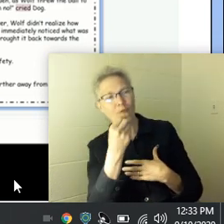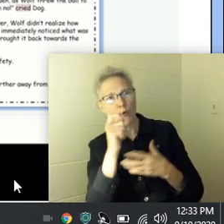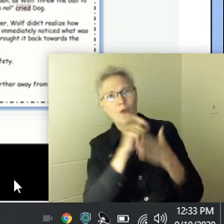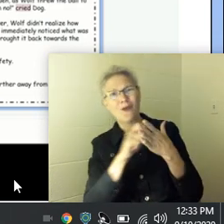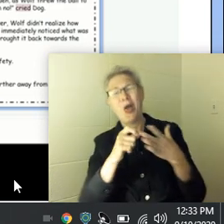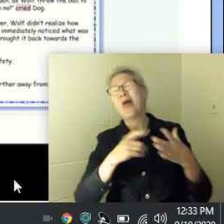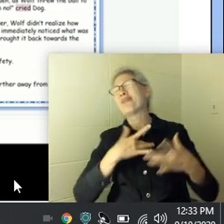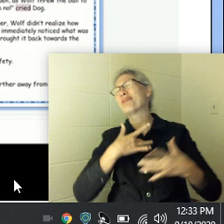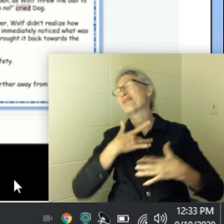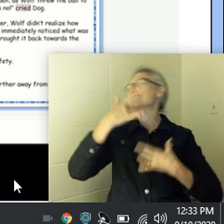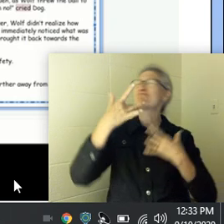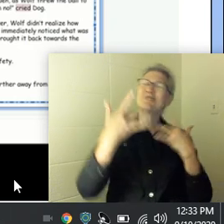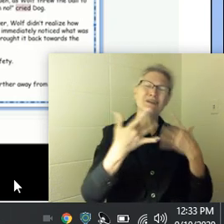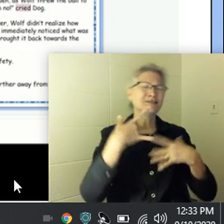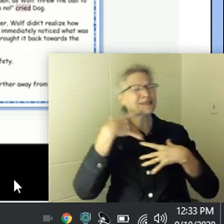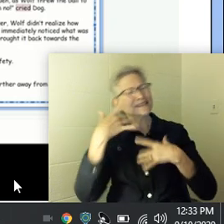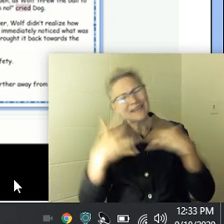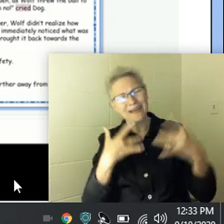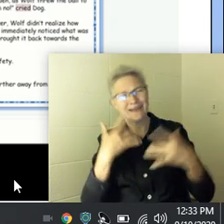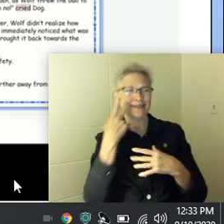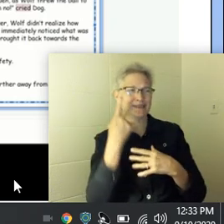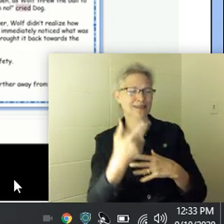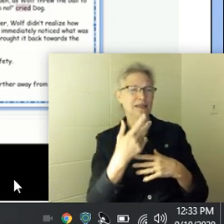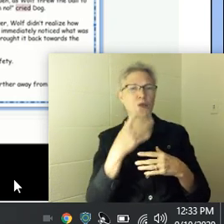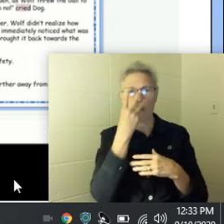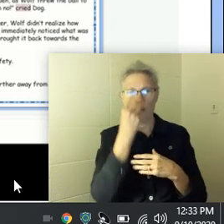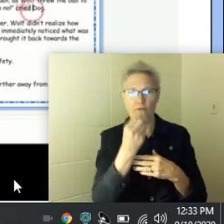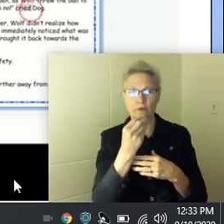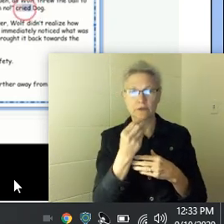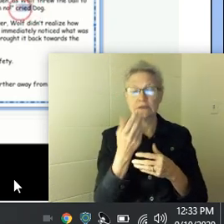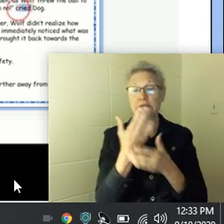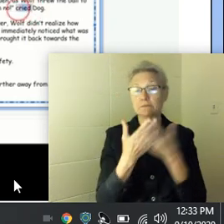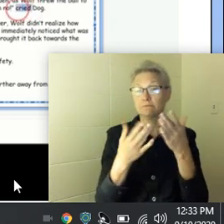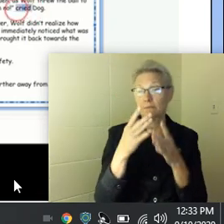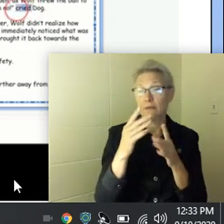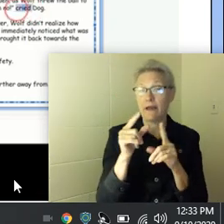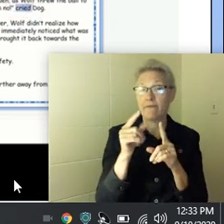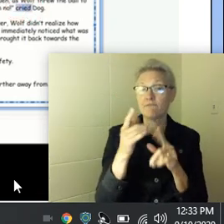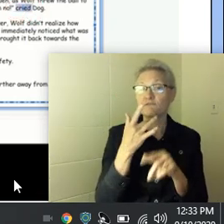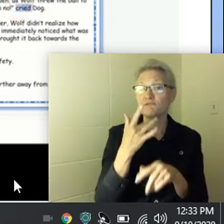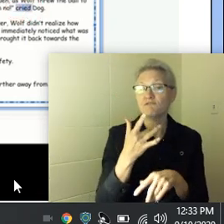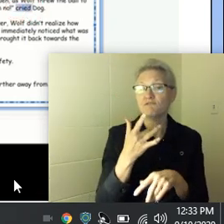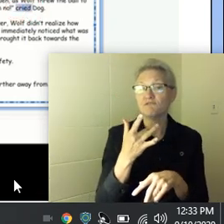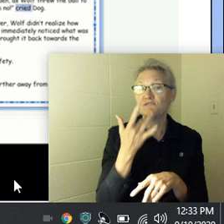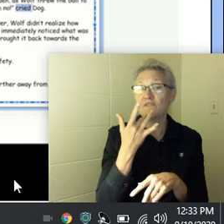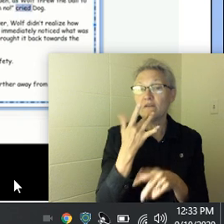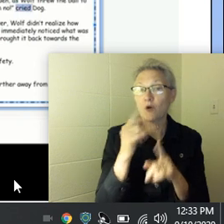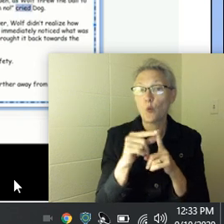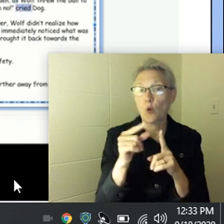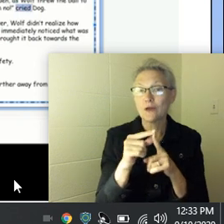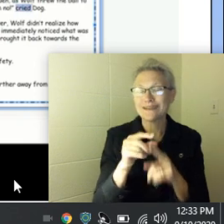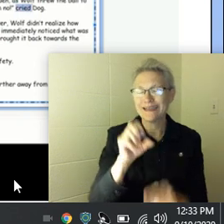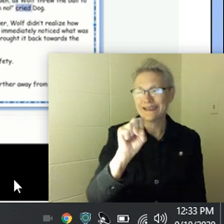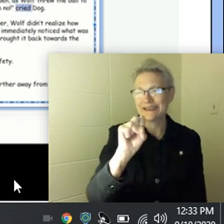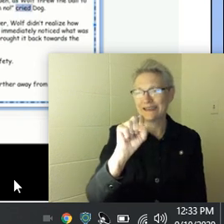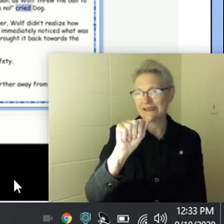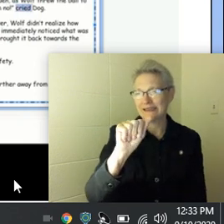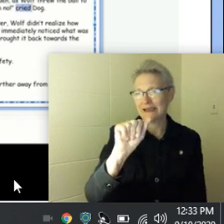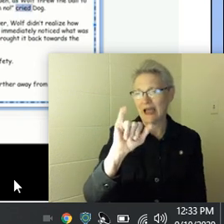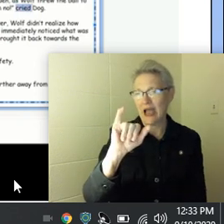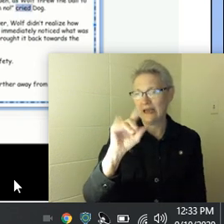dog was thrilled to see the wolf. Some of my favorite words to change is the word said. There's so many other